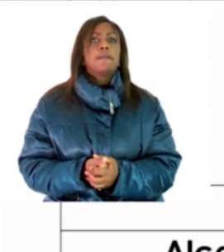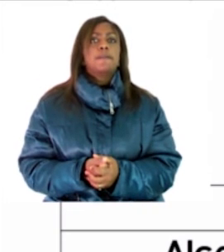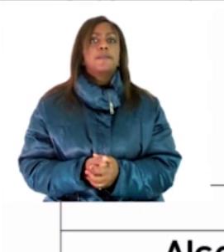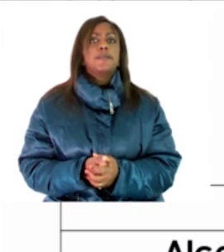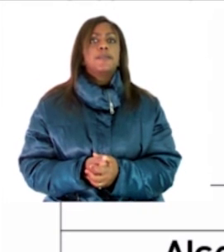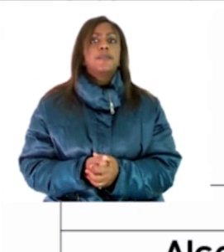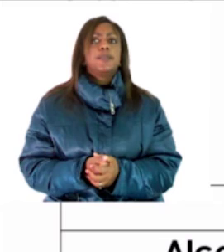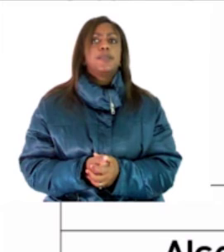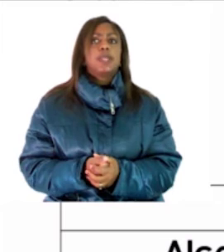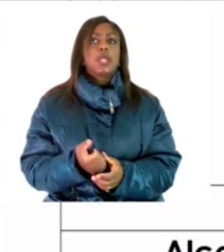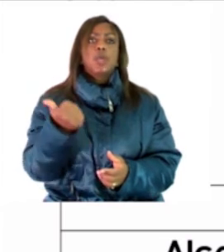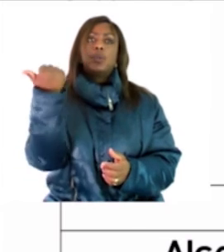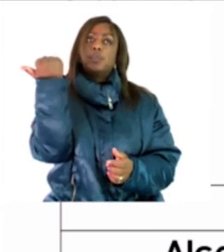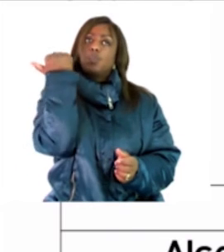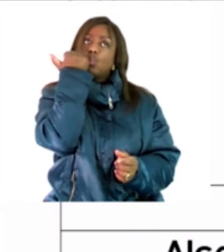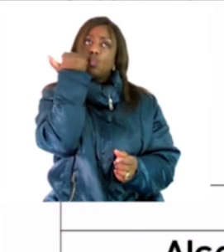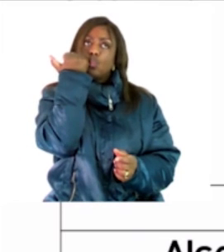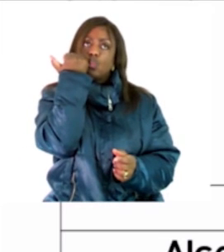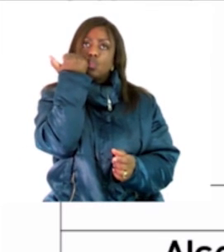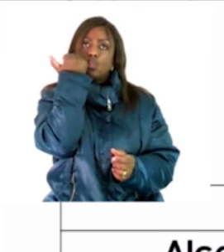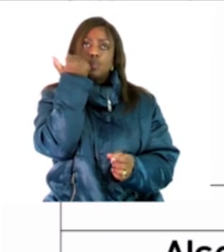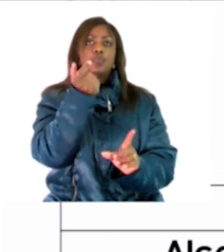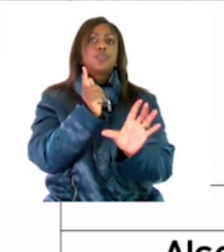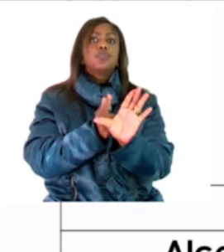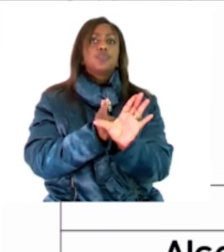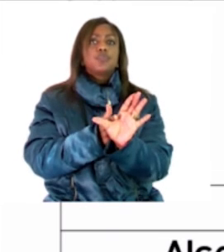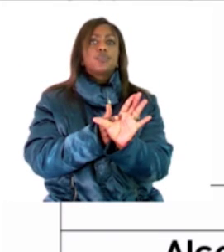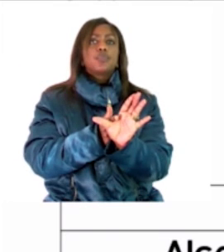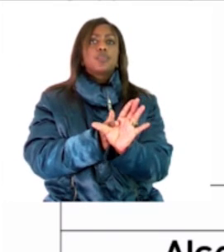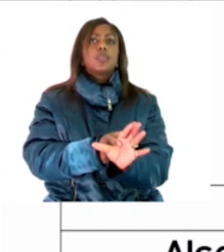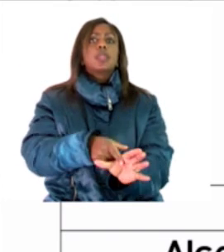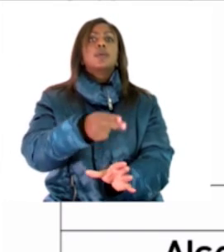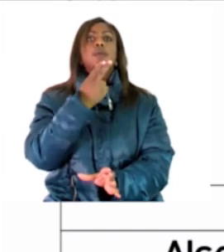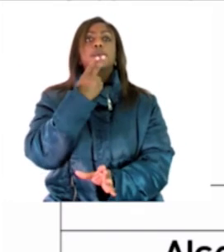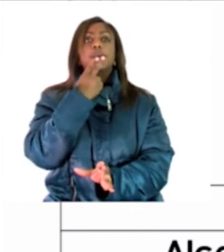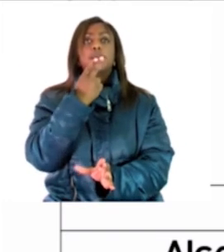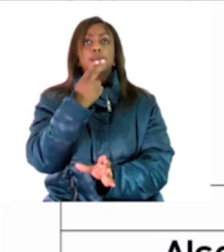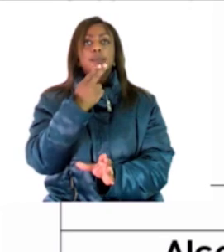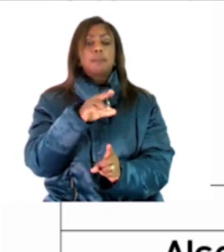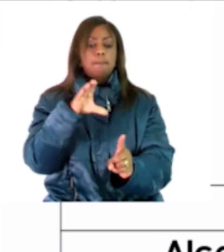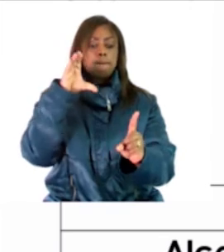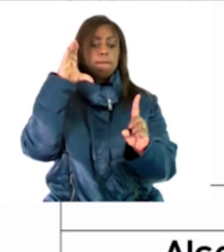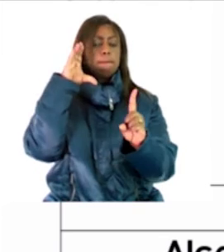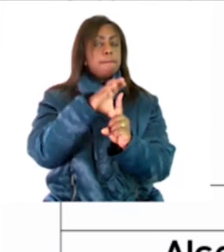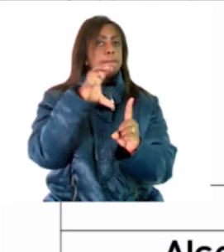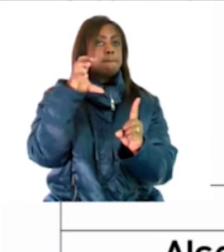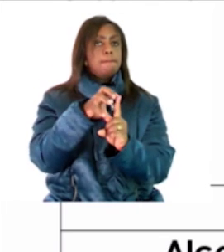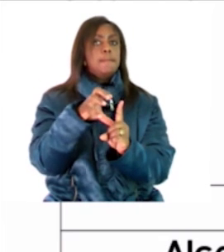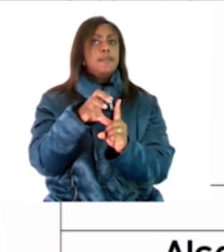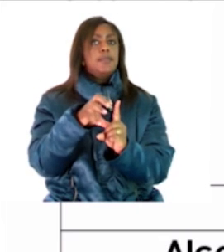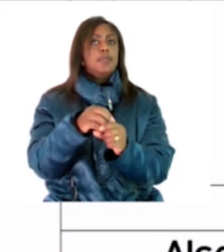drugs, tobacco, and alcohol affect us in terms of economics or